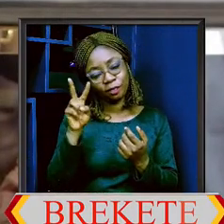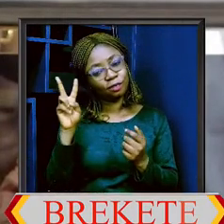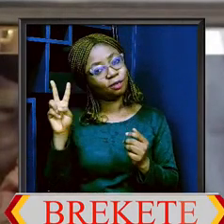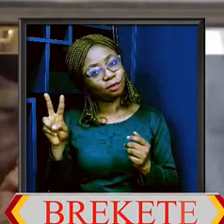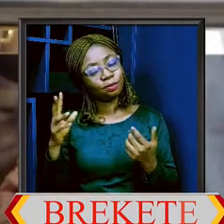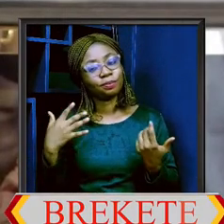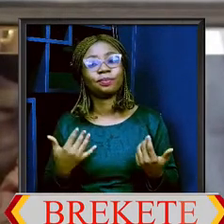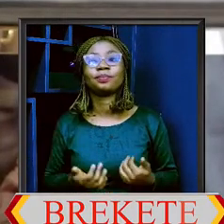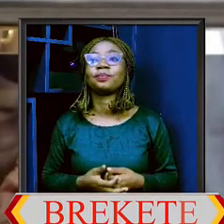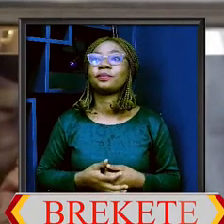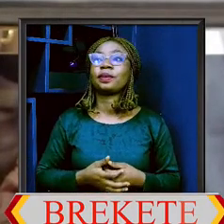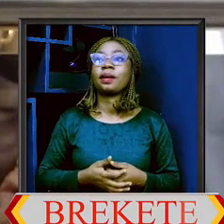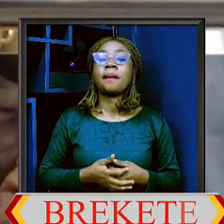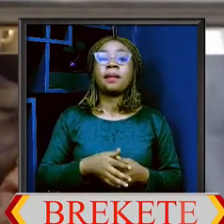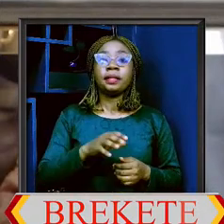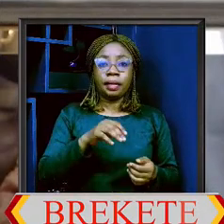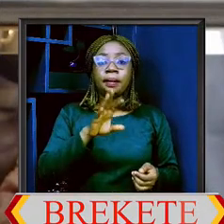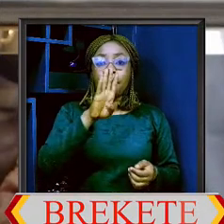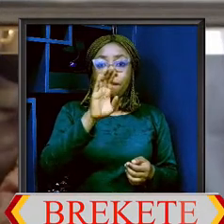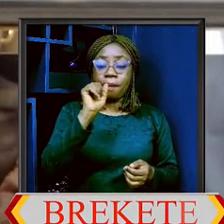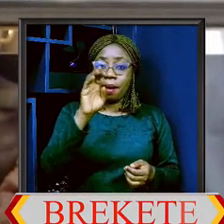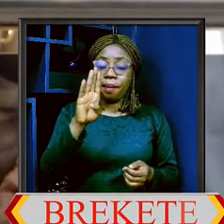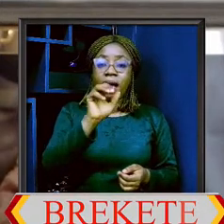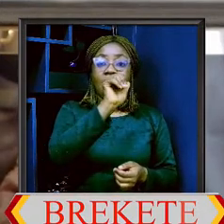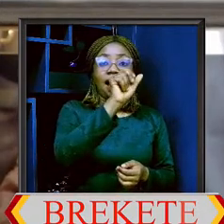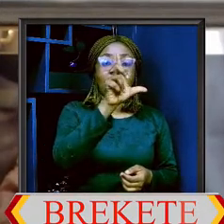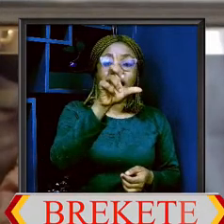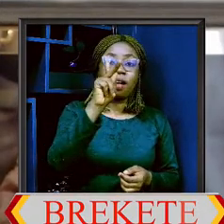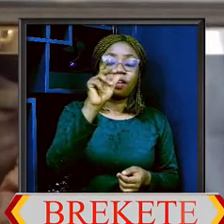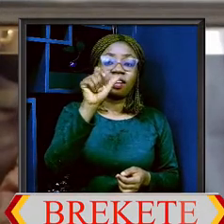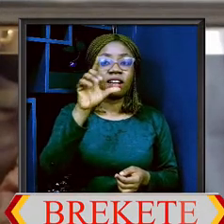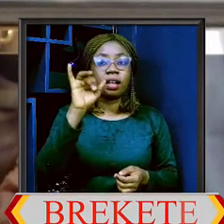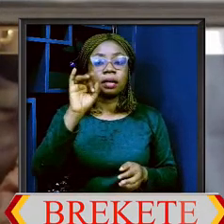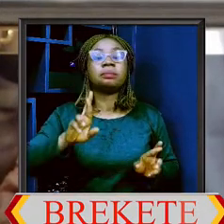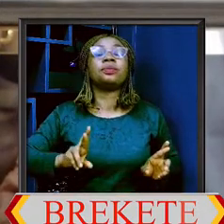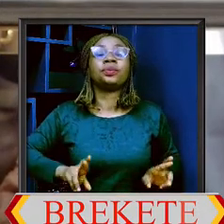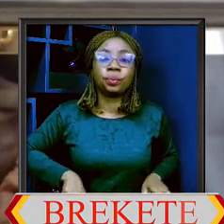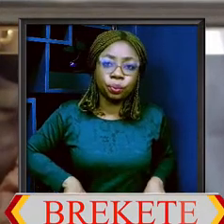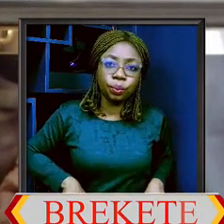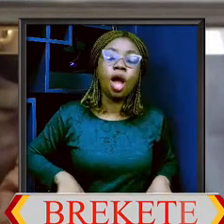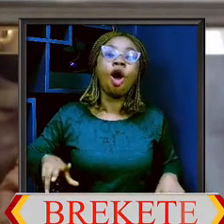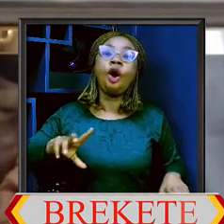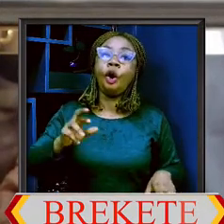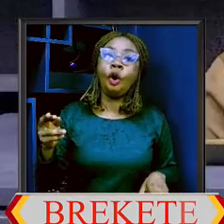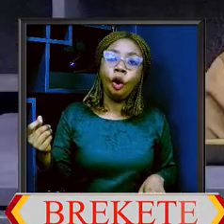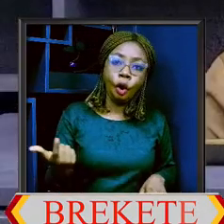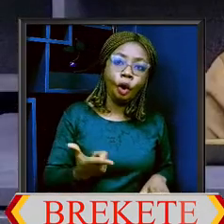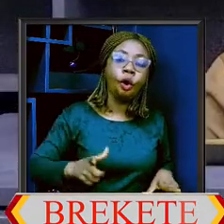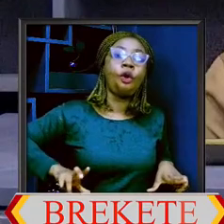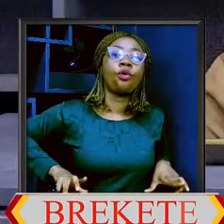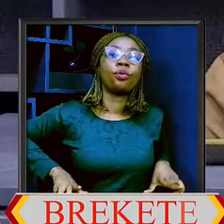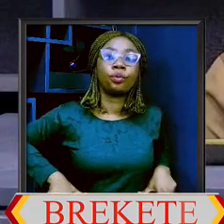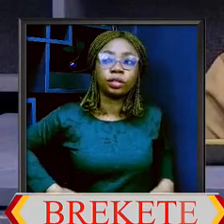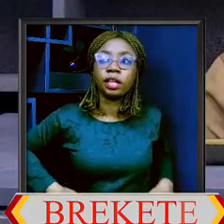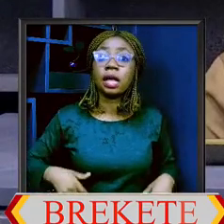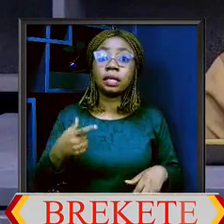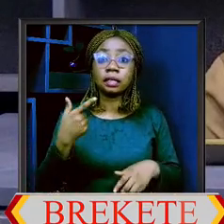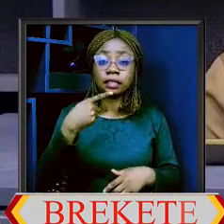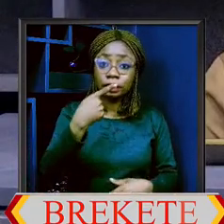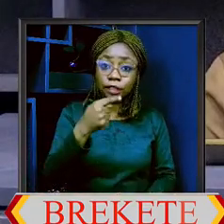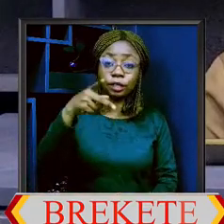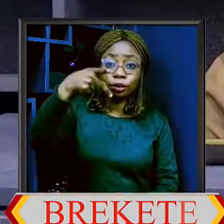2022 then Baba alali has retired all the DI then has retired the provos now came up